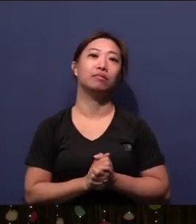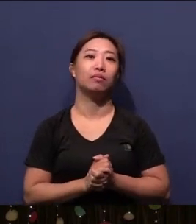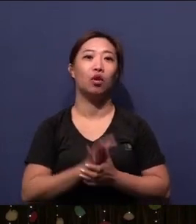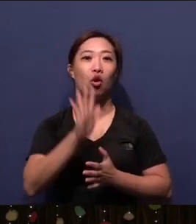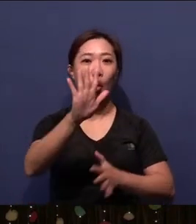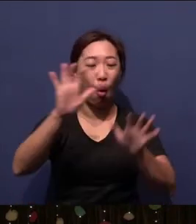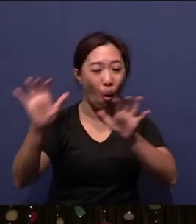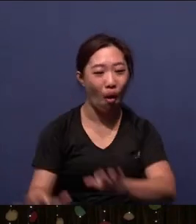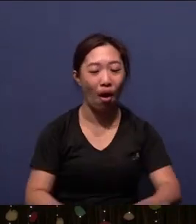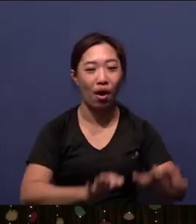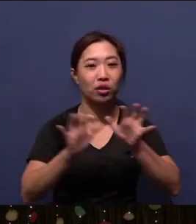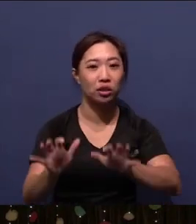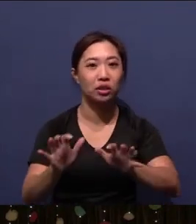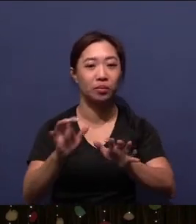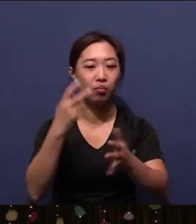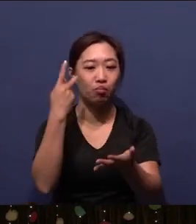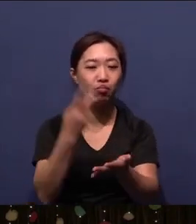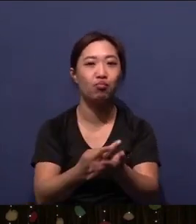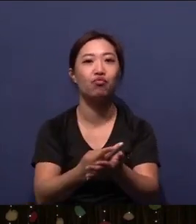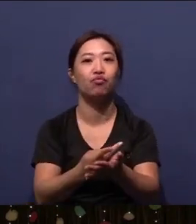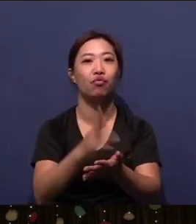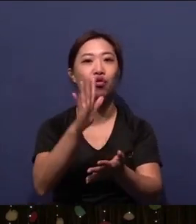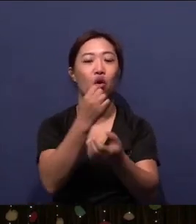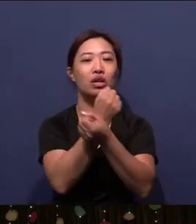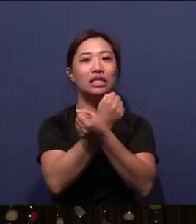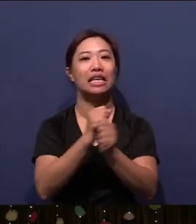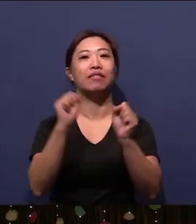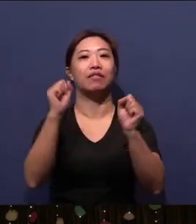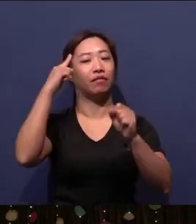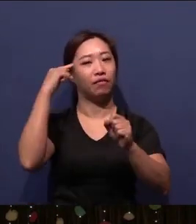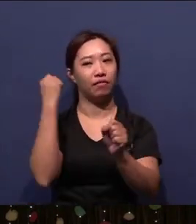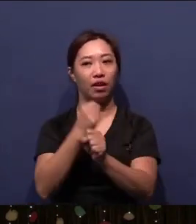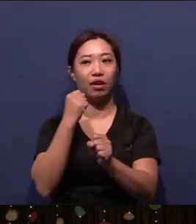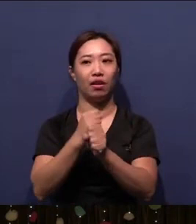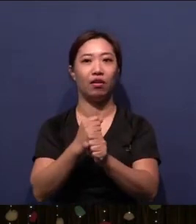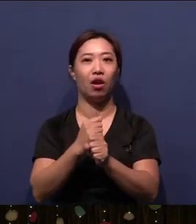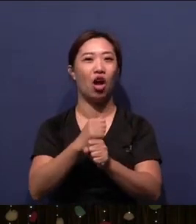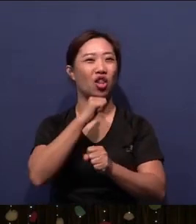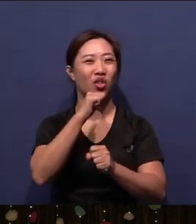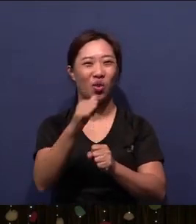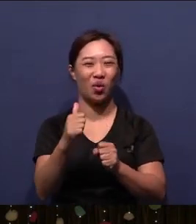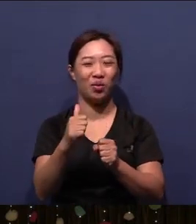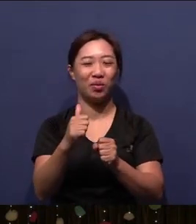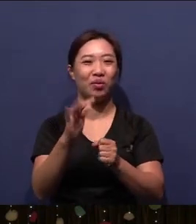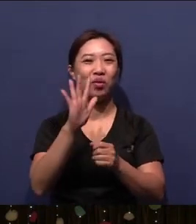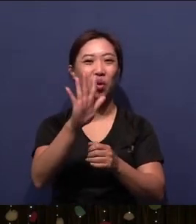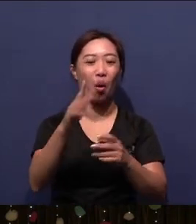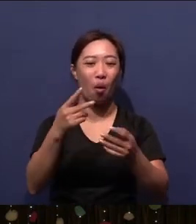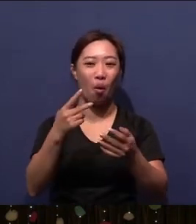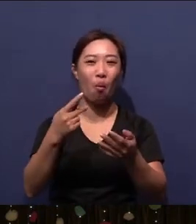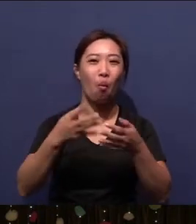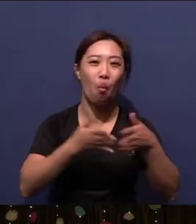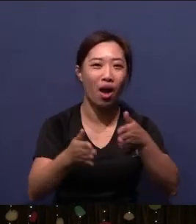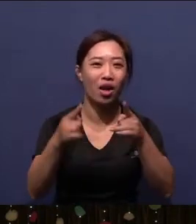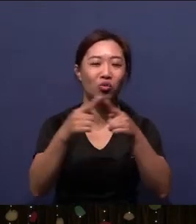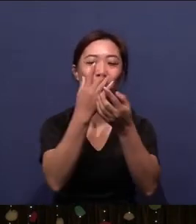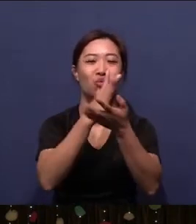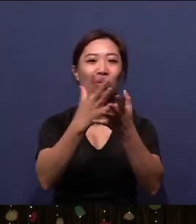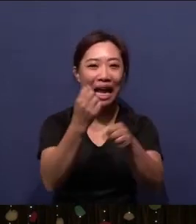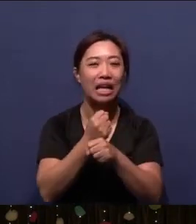Your actions are evidence of your saving faith, not a means of salvation.